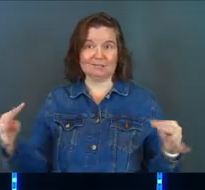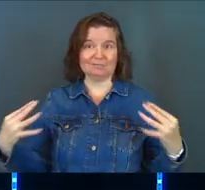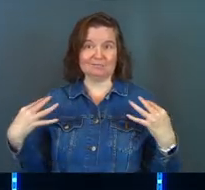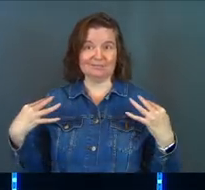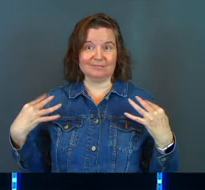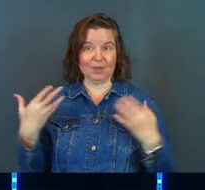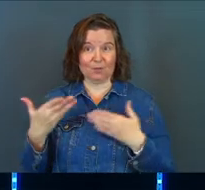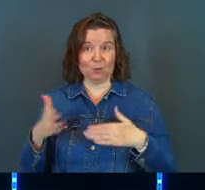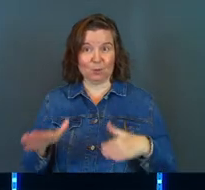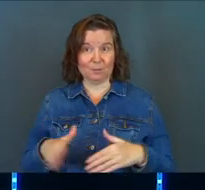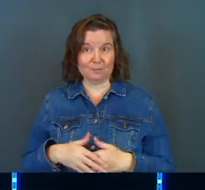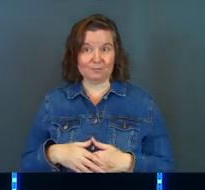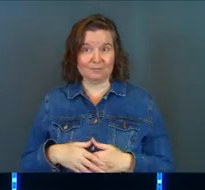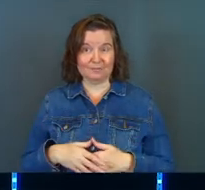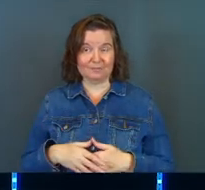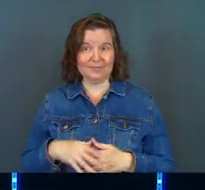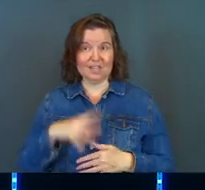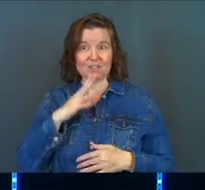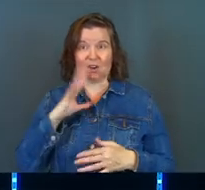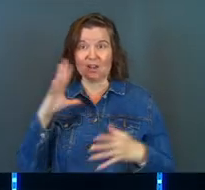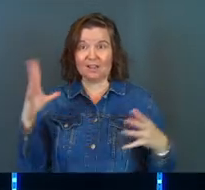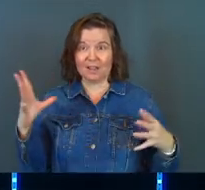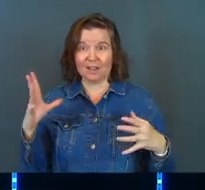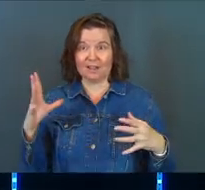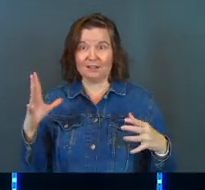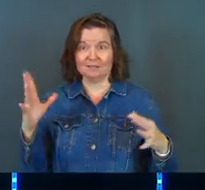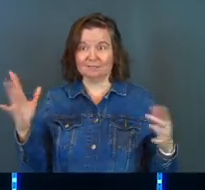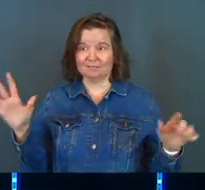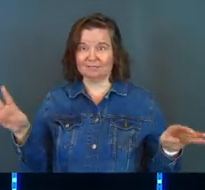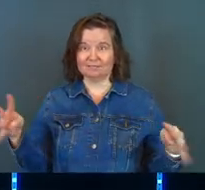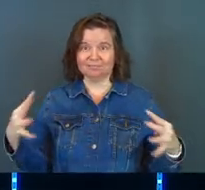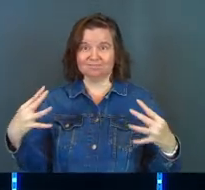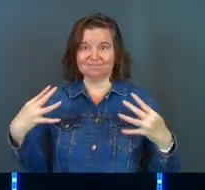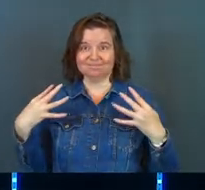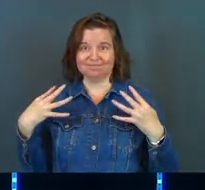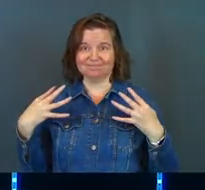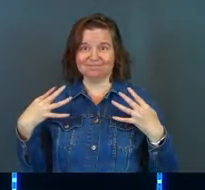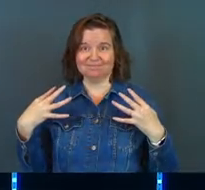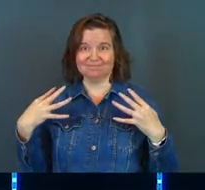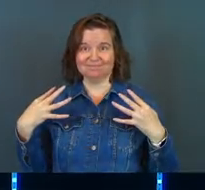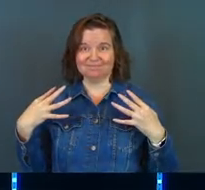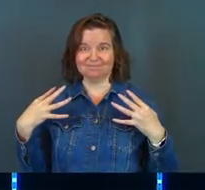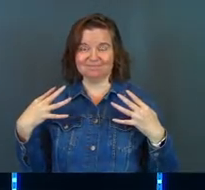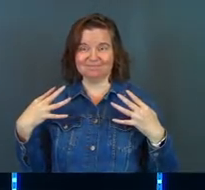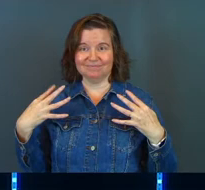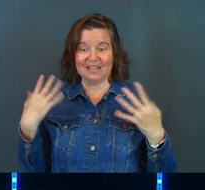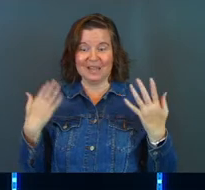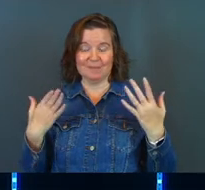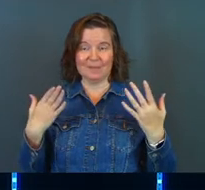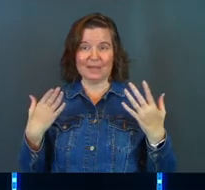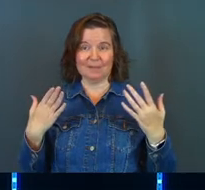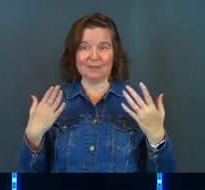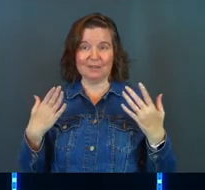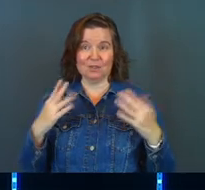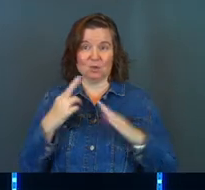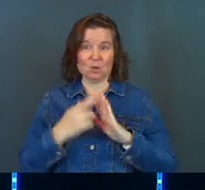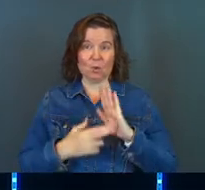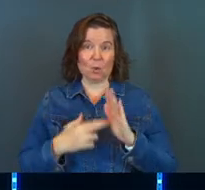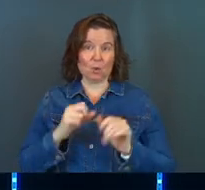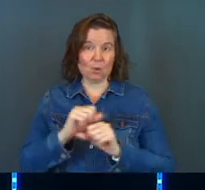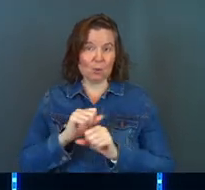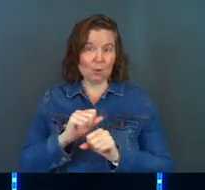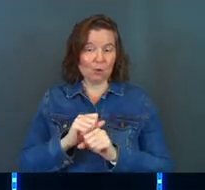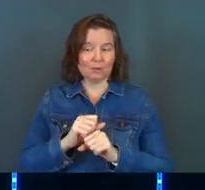room. Talk a lot, draw the spotlight to you, and maybe it's your role at